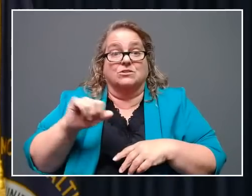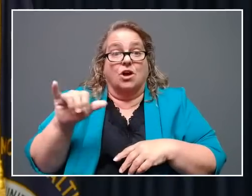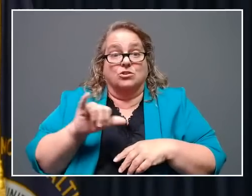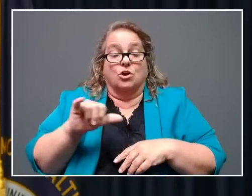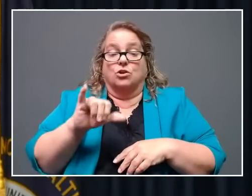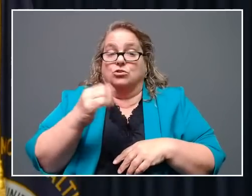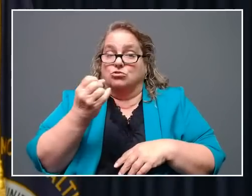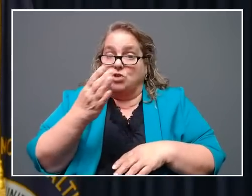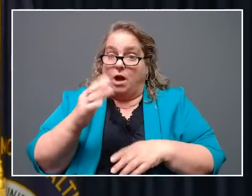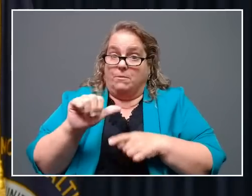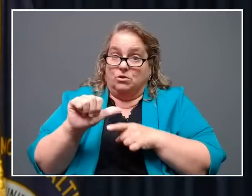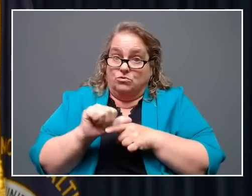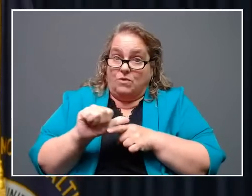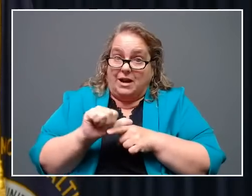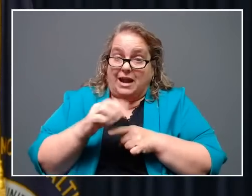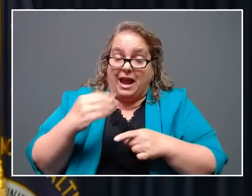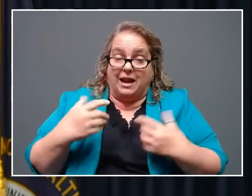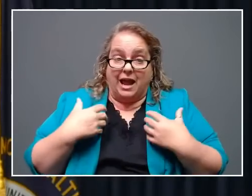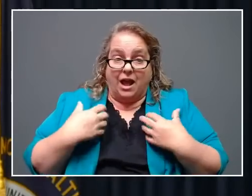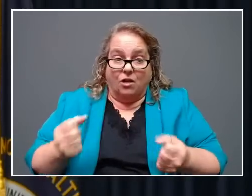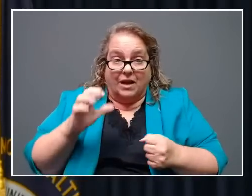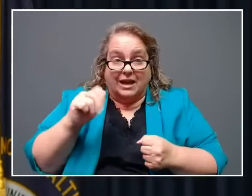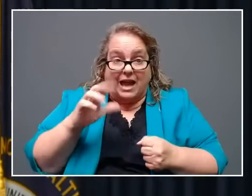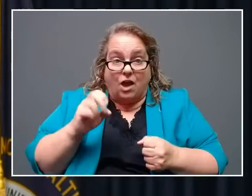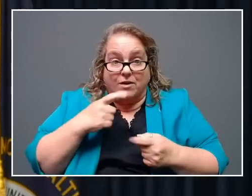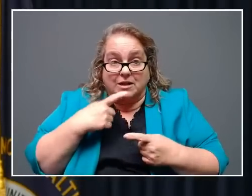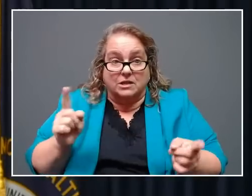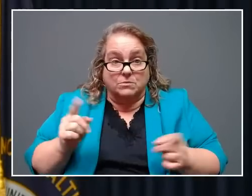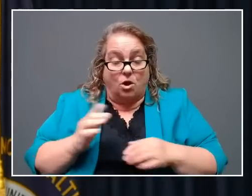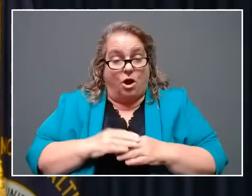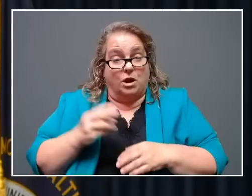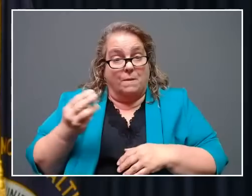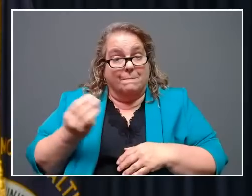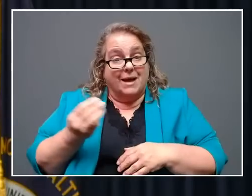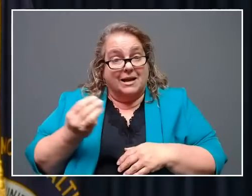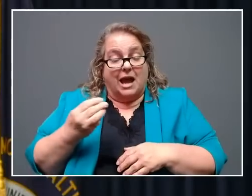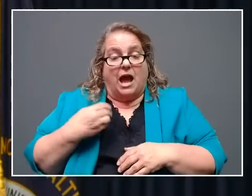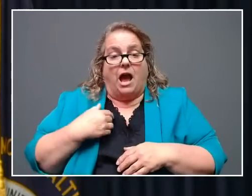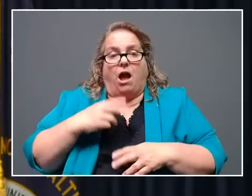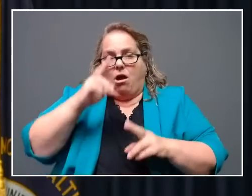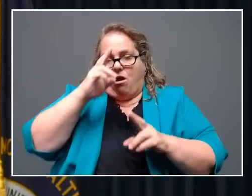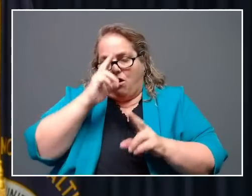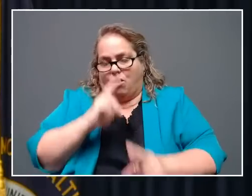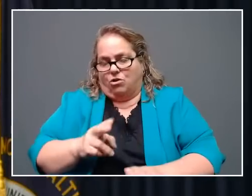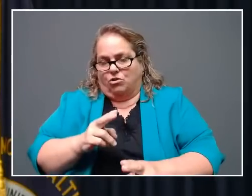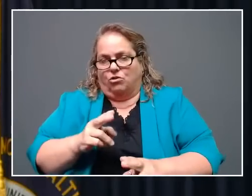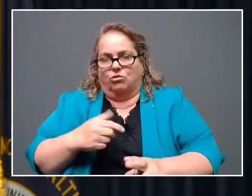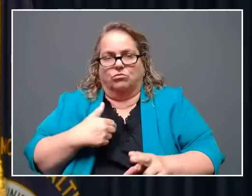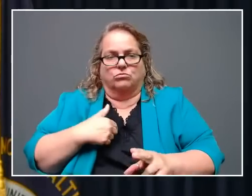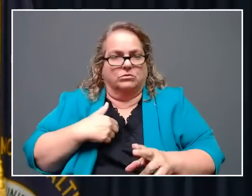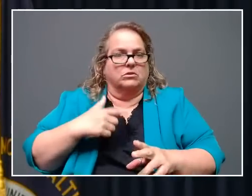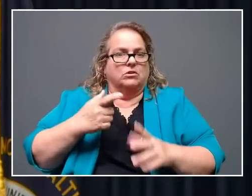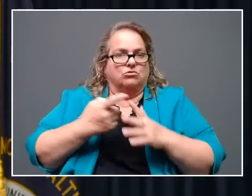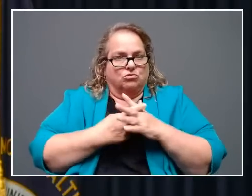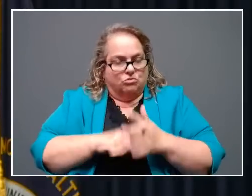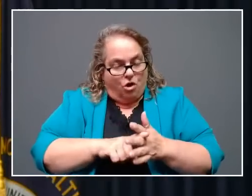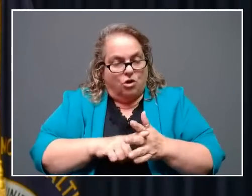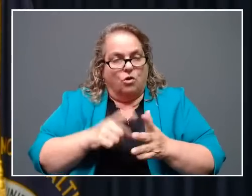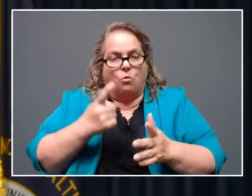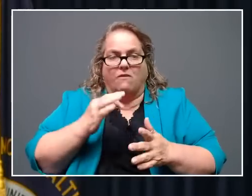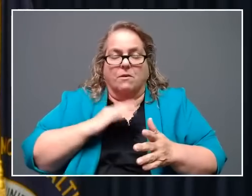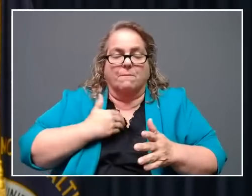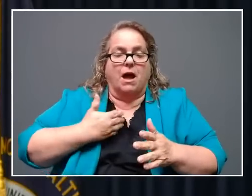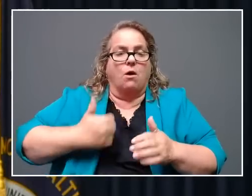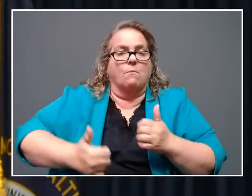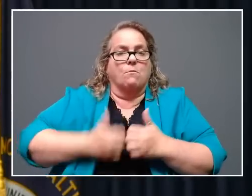and a healthcare announcement. On Monday, I was honored to take part in one of the most important and hopeful events since the start of my administration. See, when